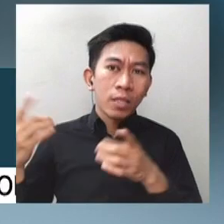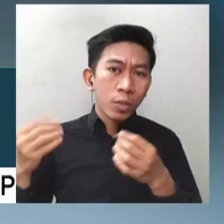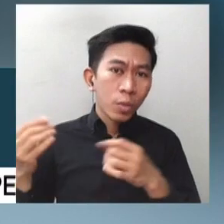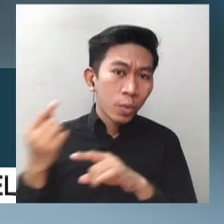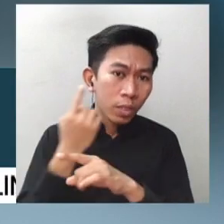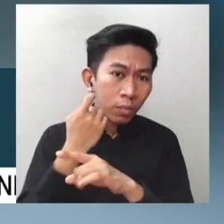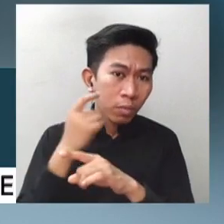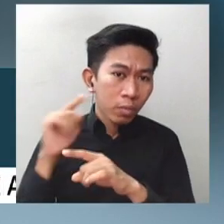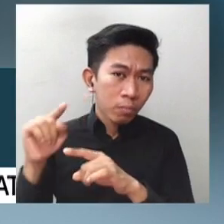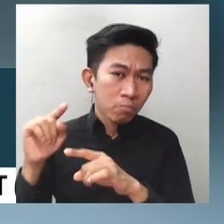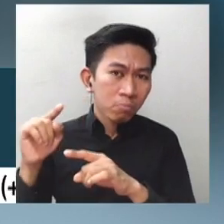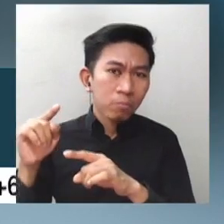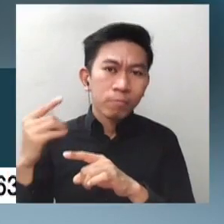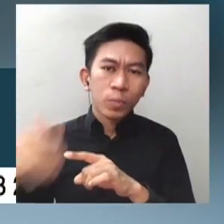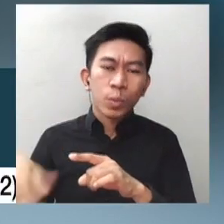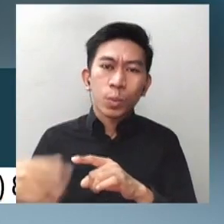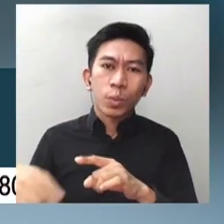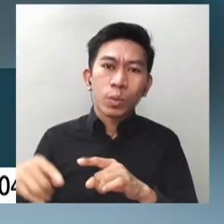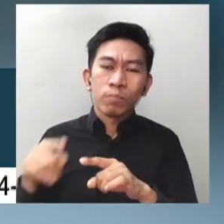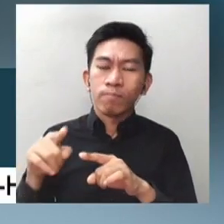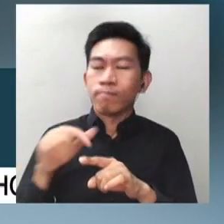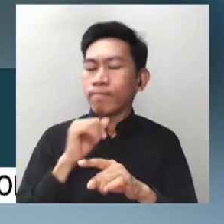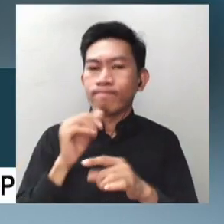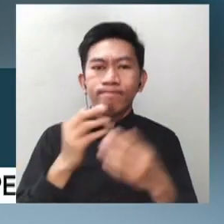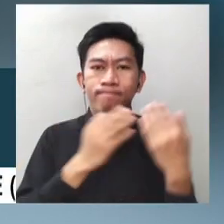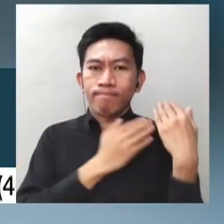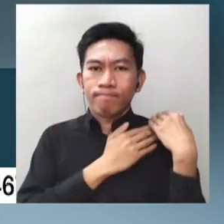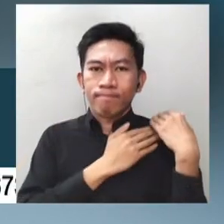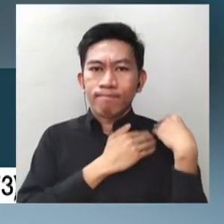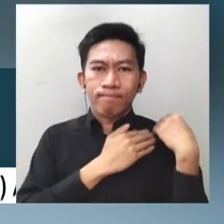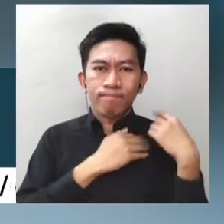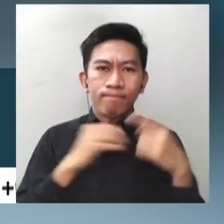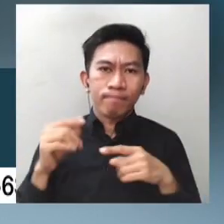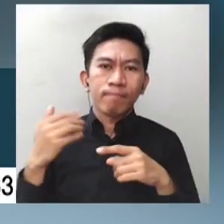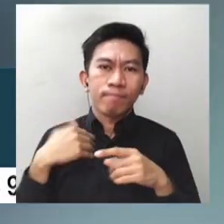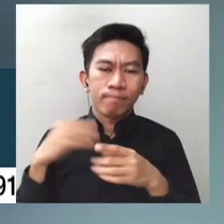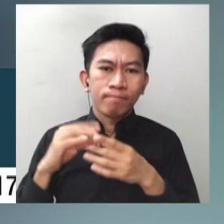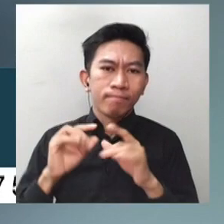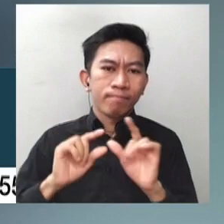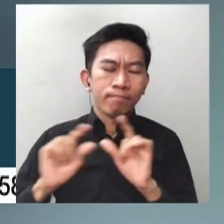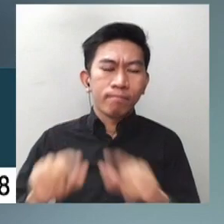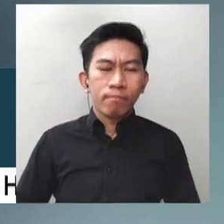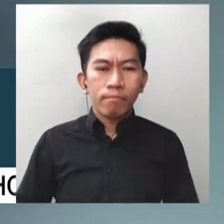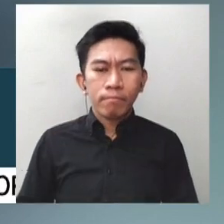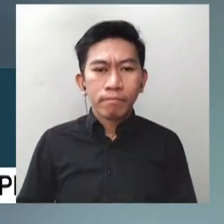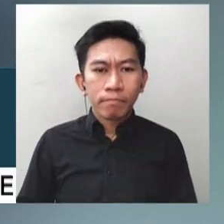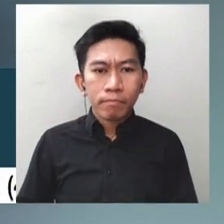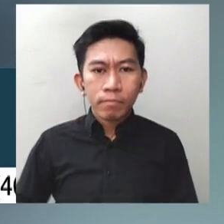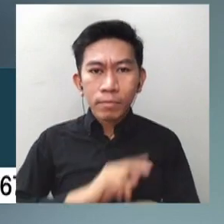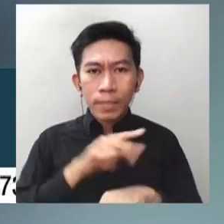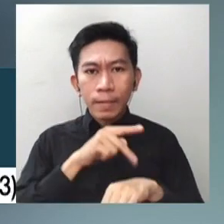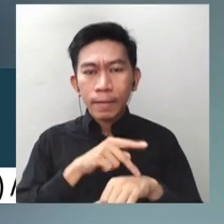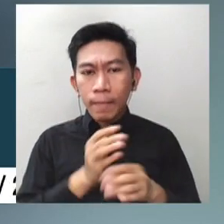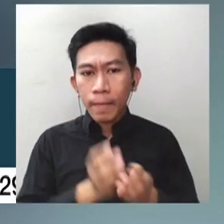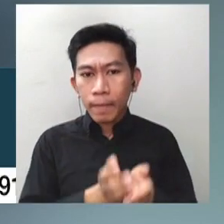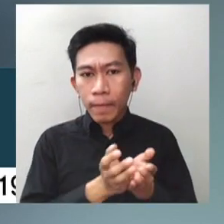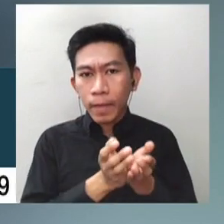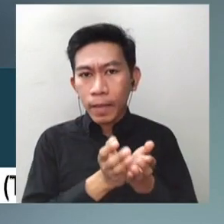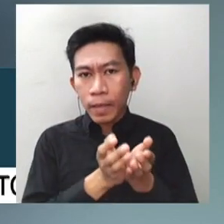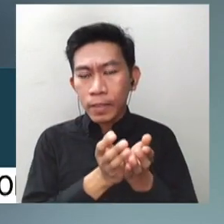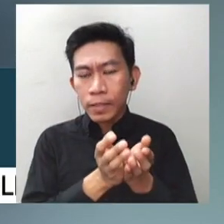Shoal as irresponsible. Last Friday, 2 Philippine Coast Guard ships escorted supply boats,